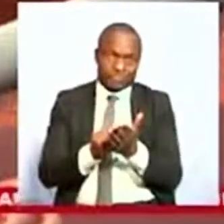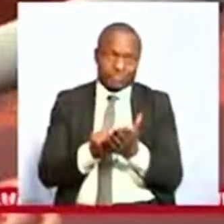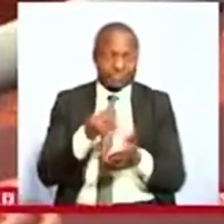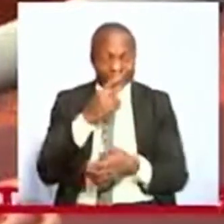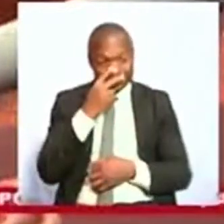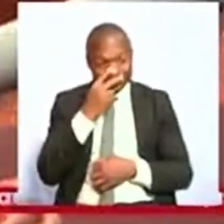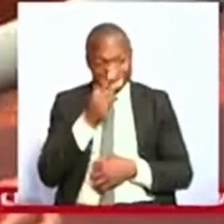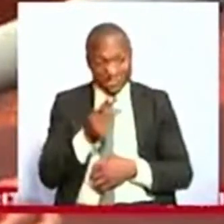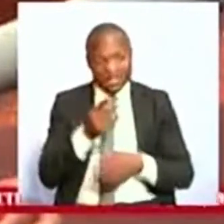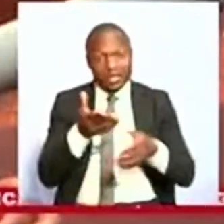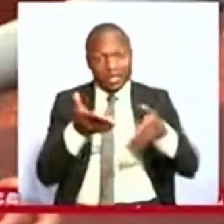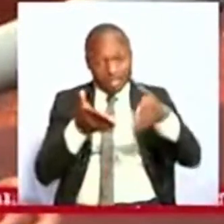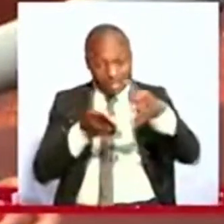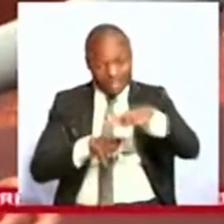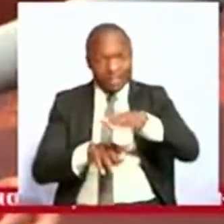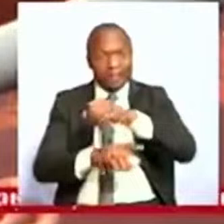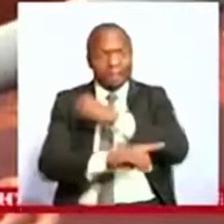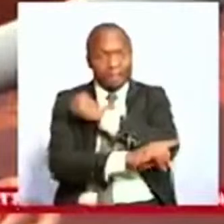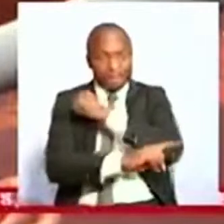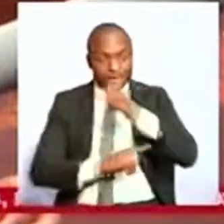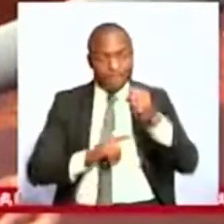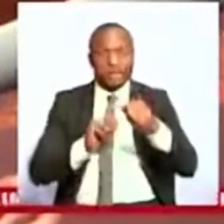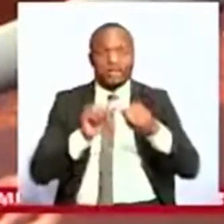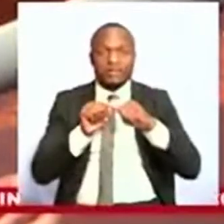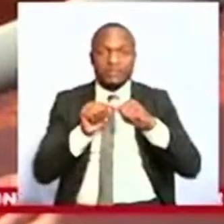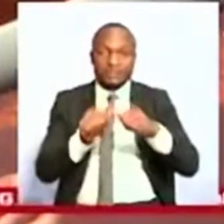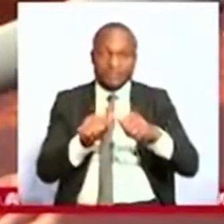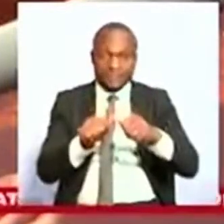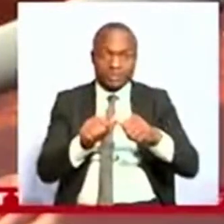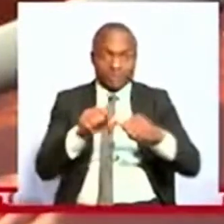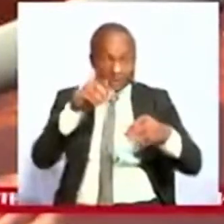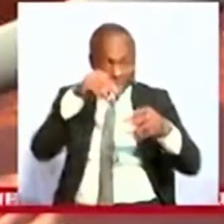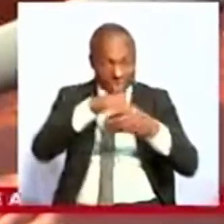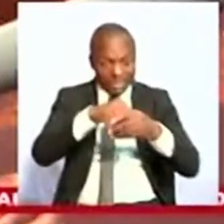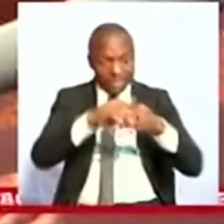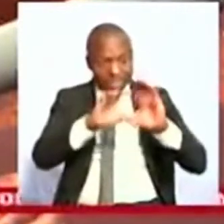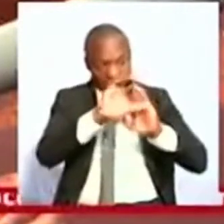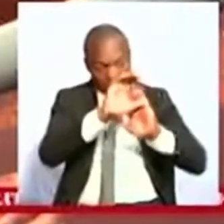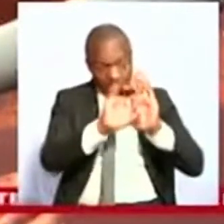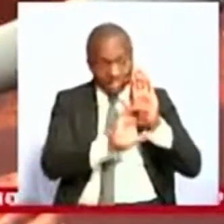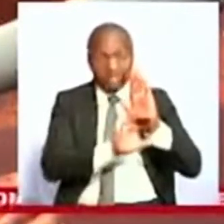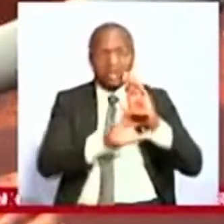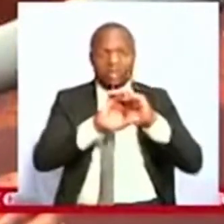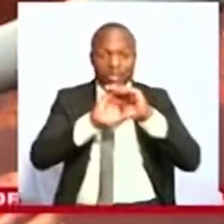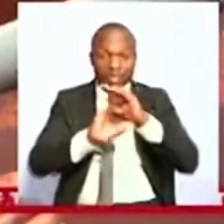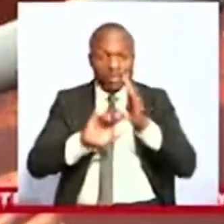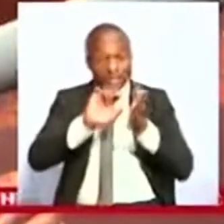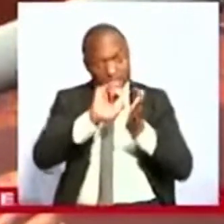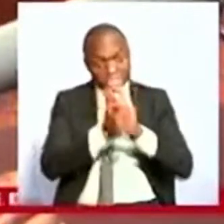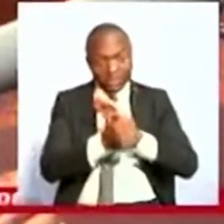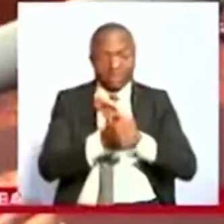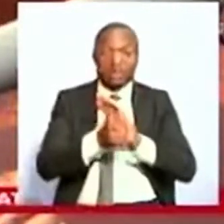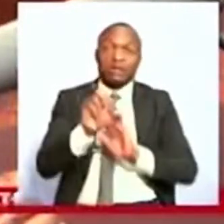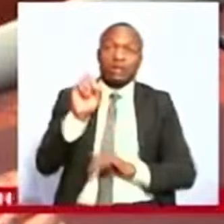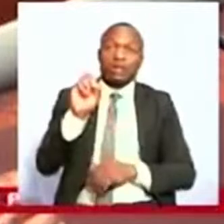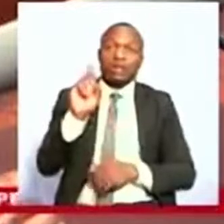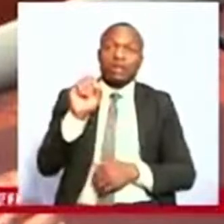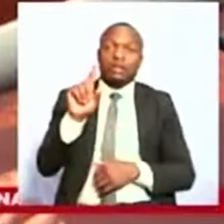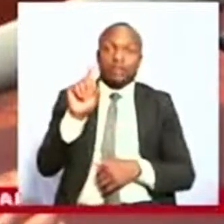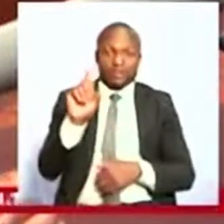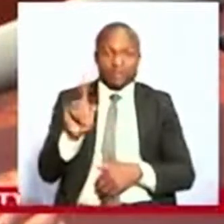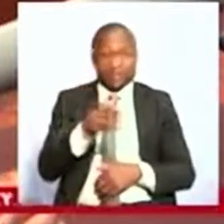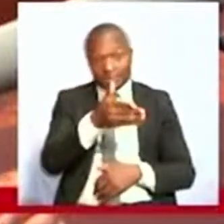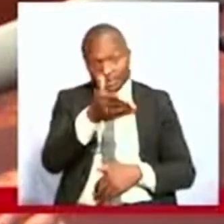note that the death penalty still remains in the Constitution. Under Article 12.1, we find that